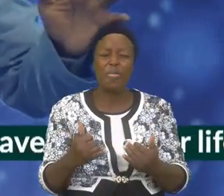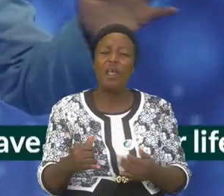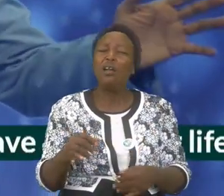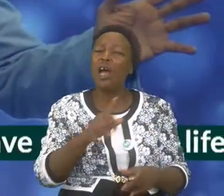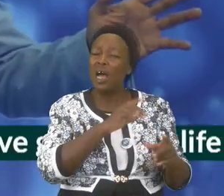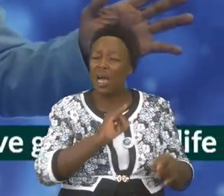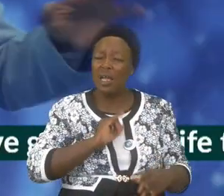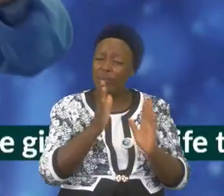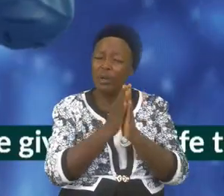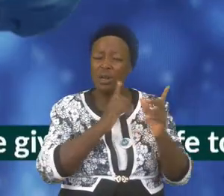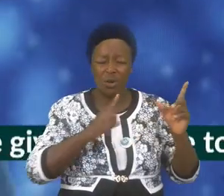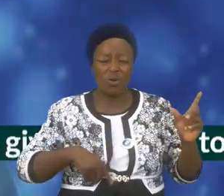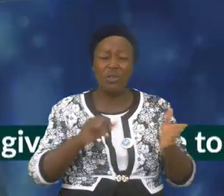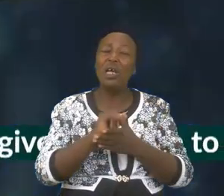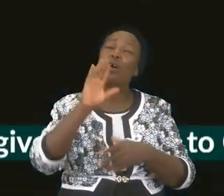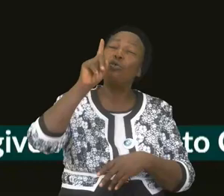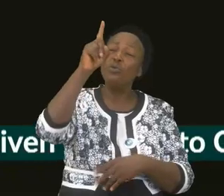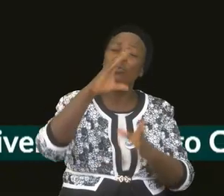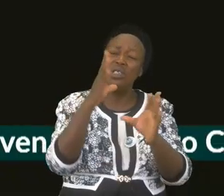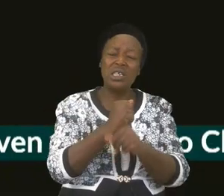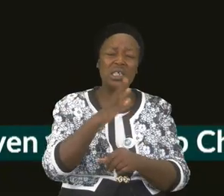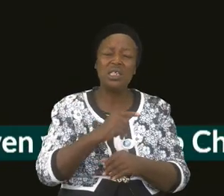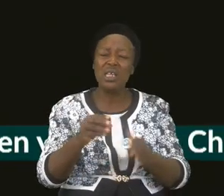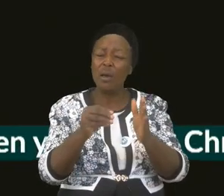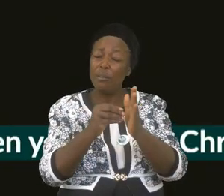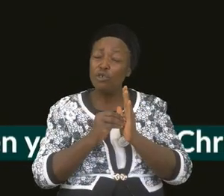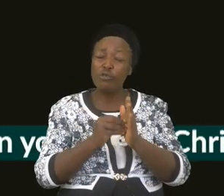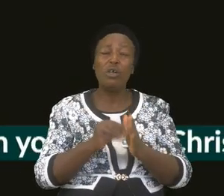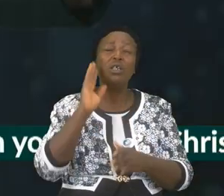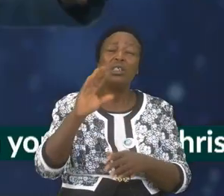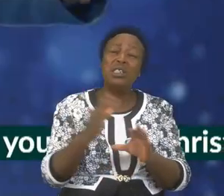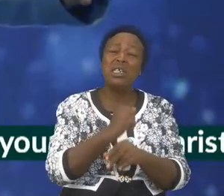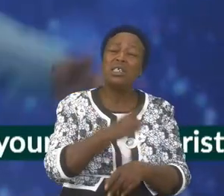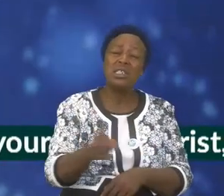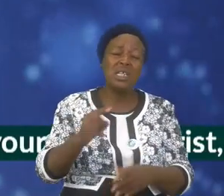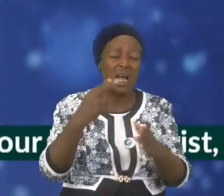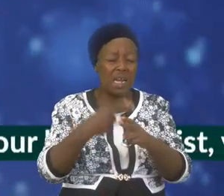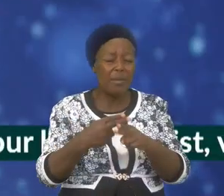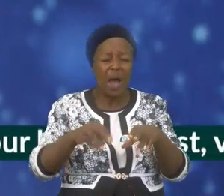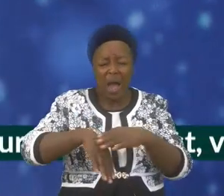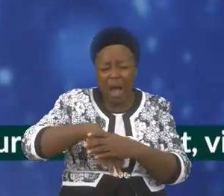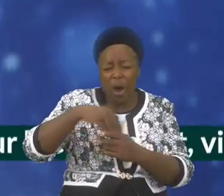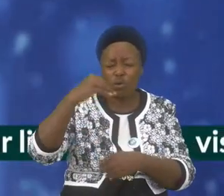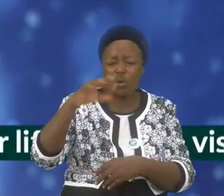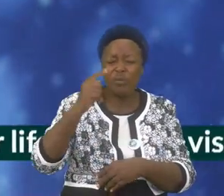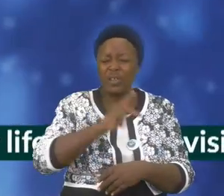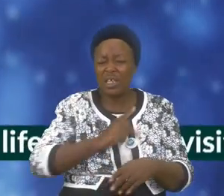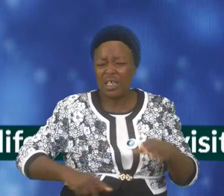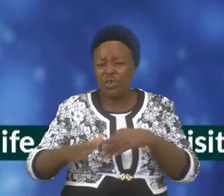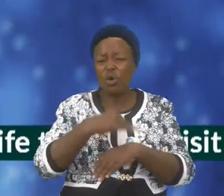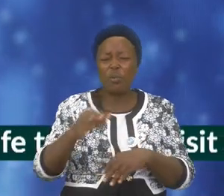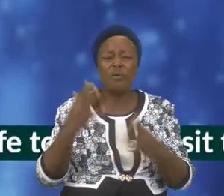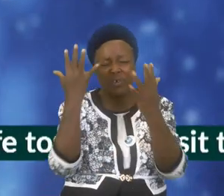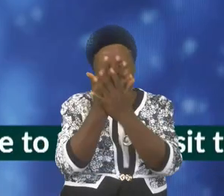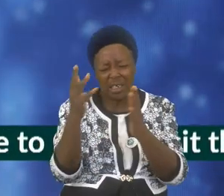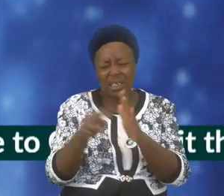take their name out of the kingdom of darkness, defilement, and bring them into the